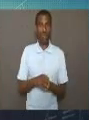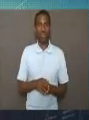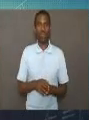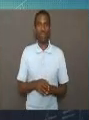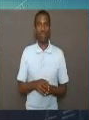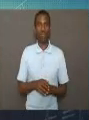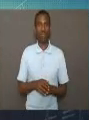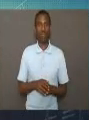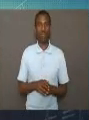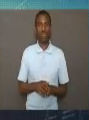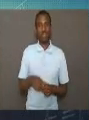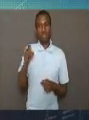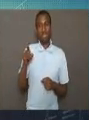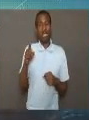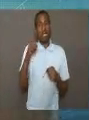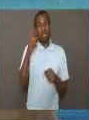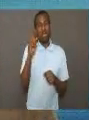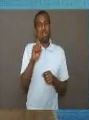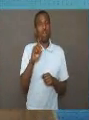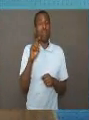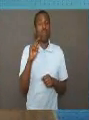to contradict it.